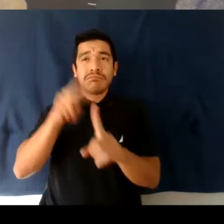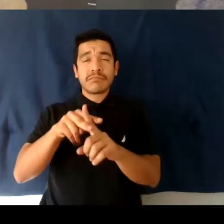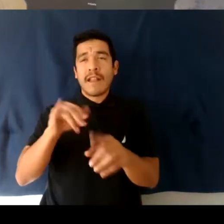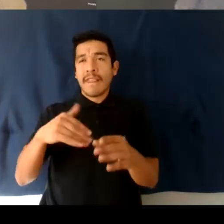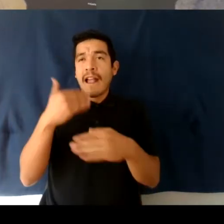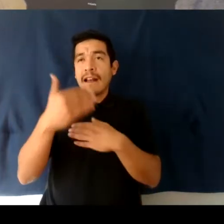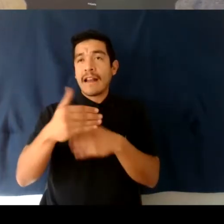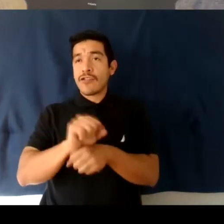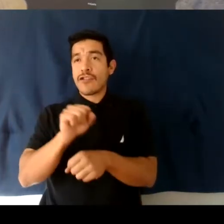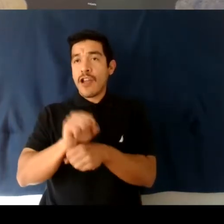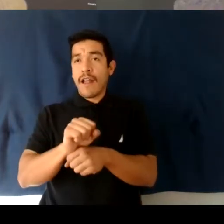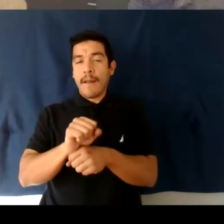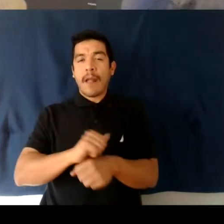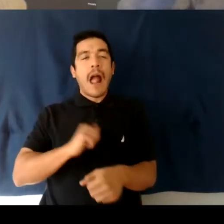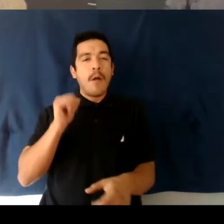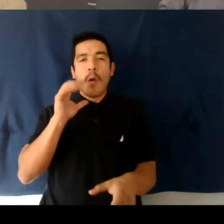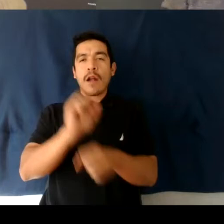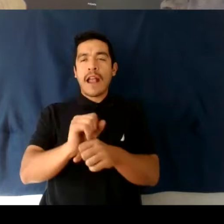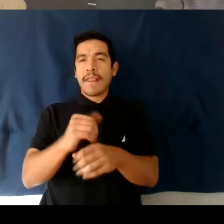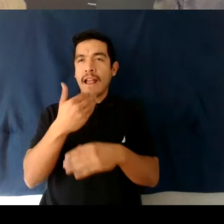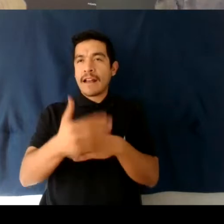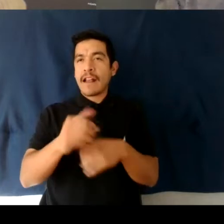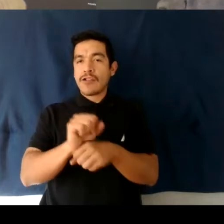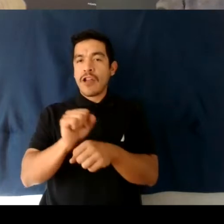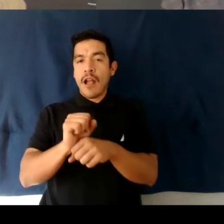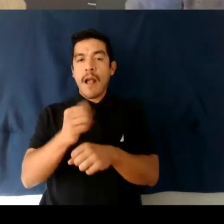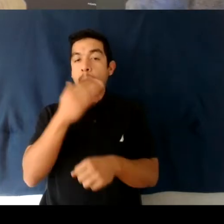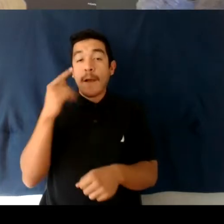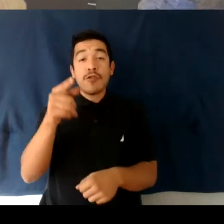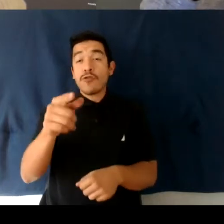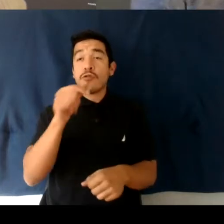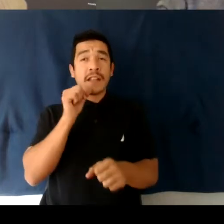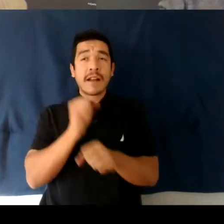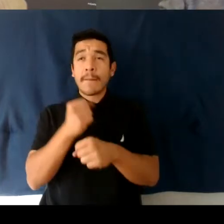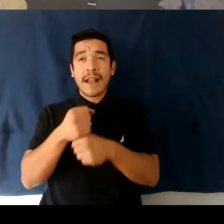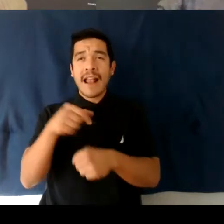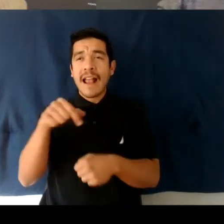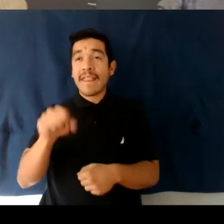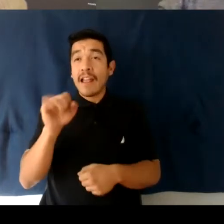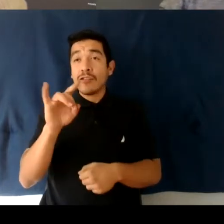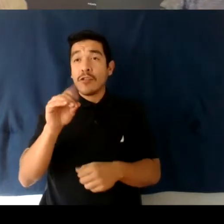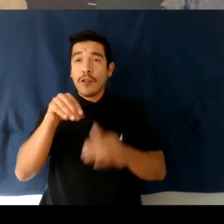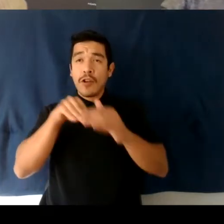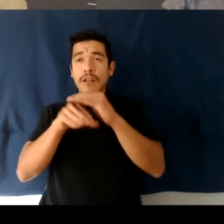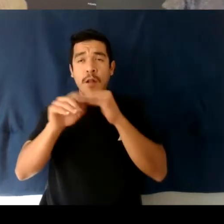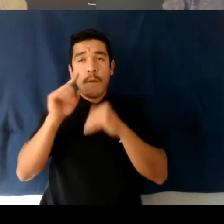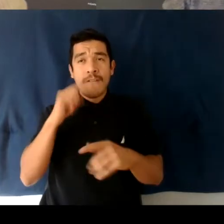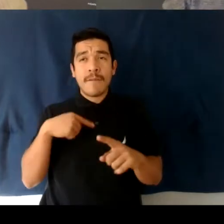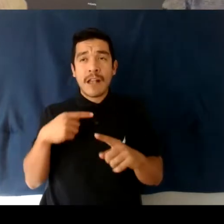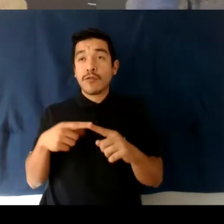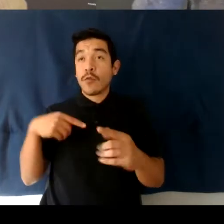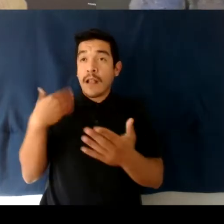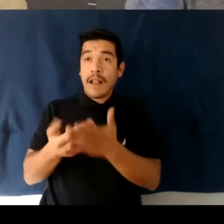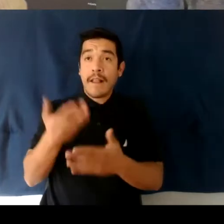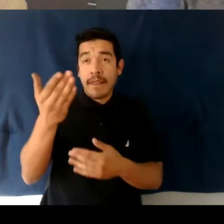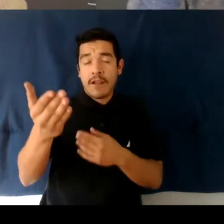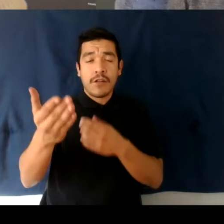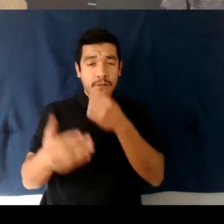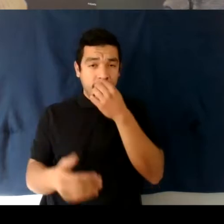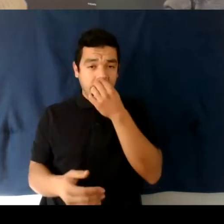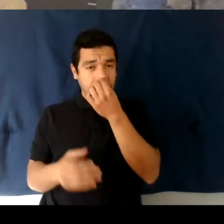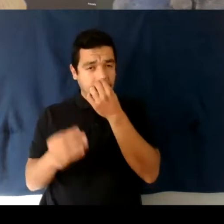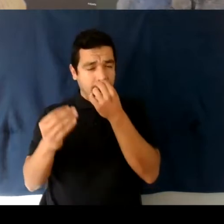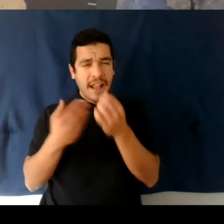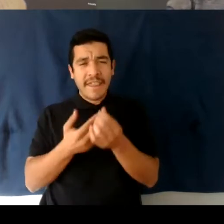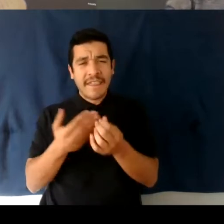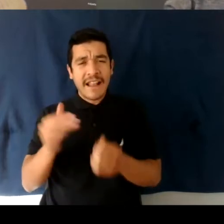acting job because you didn't make this studio accessible for me to be on, and things like